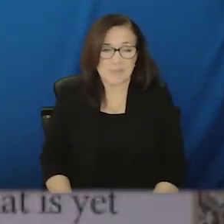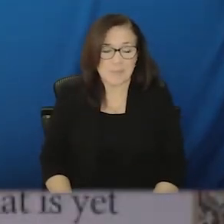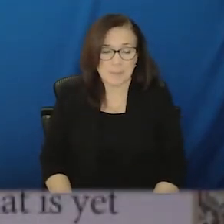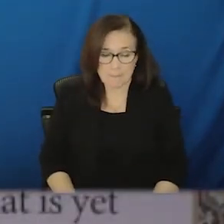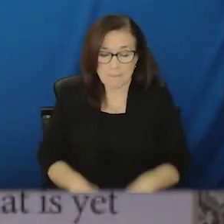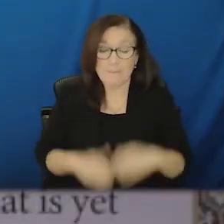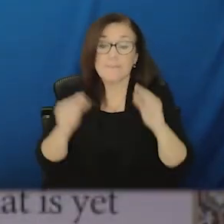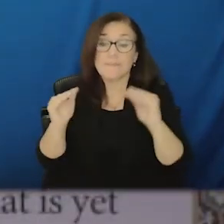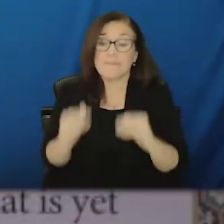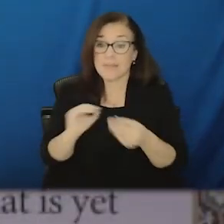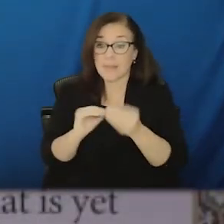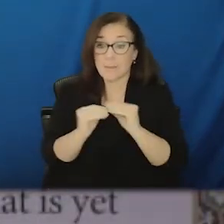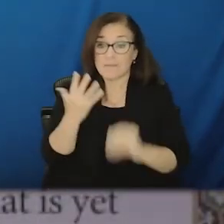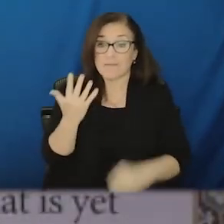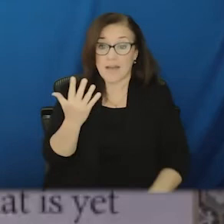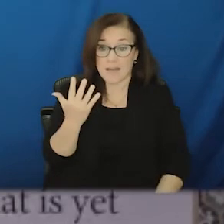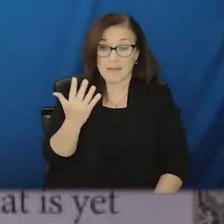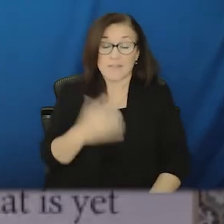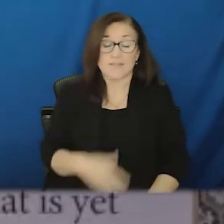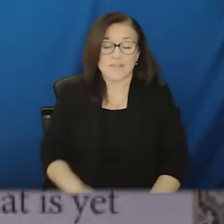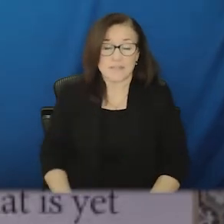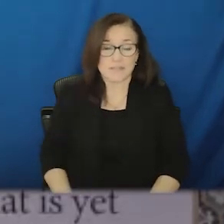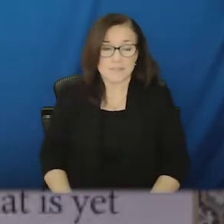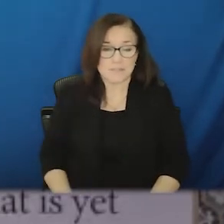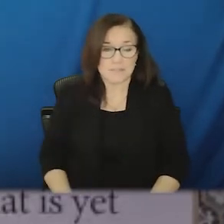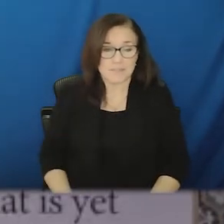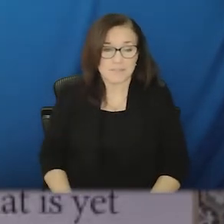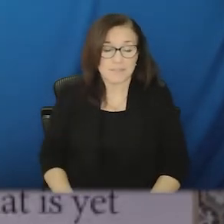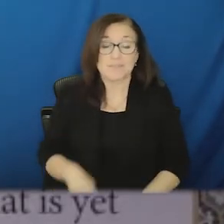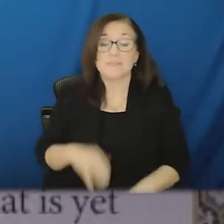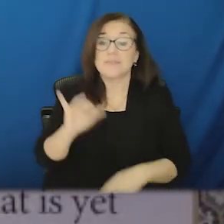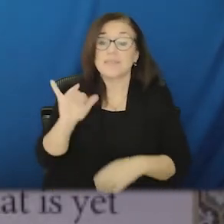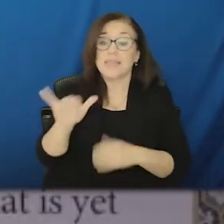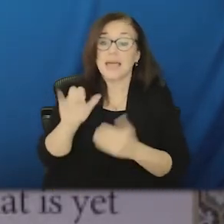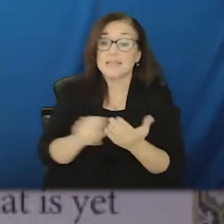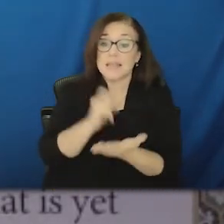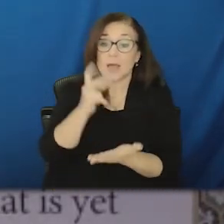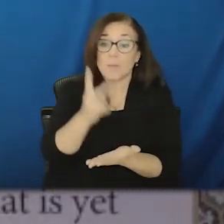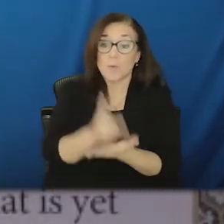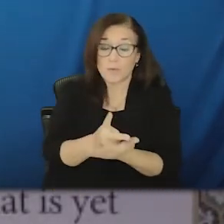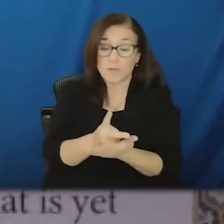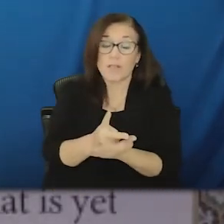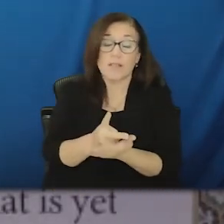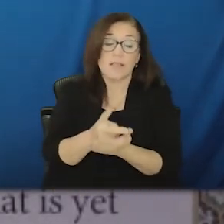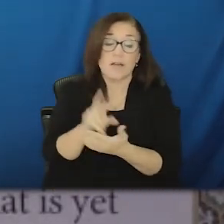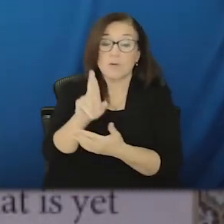On to number 5, which is the approval of a resolution